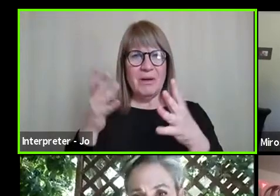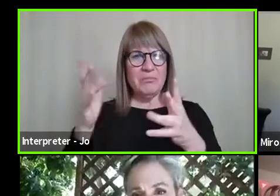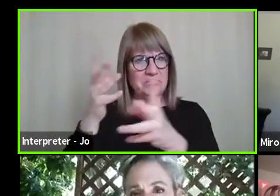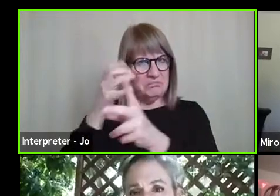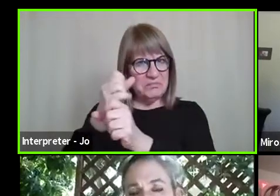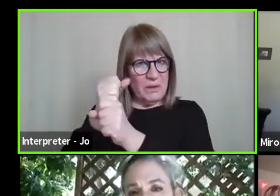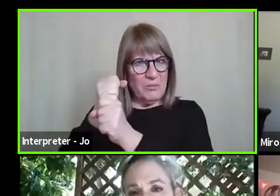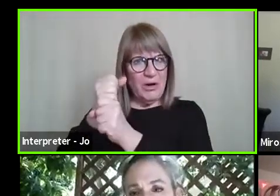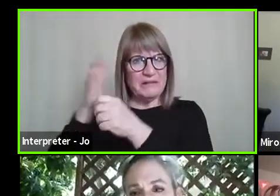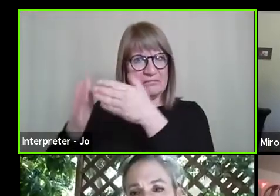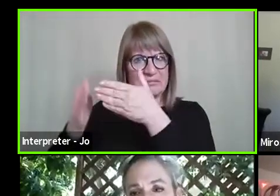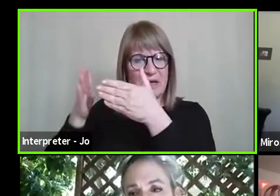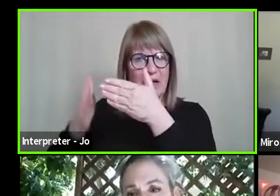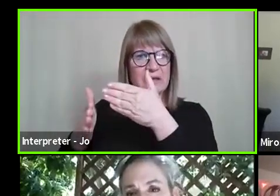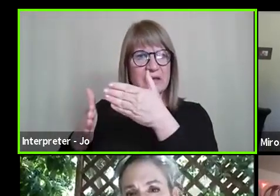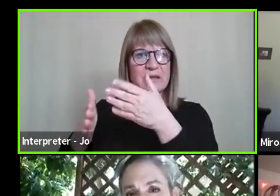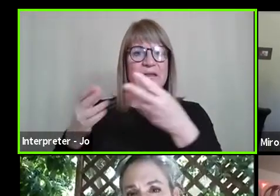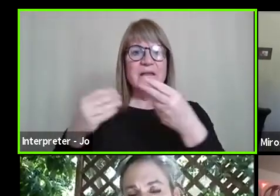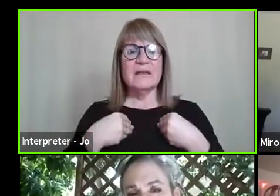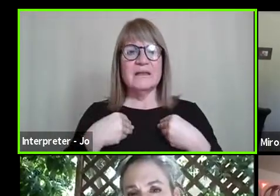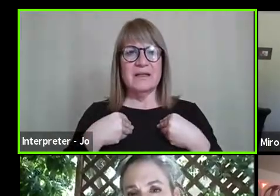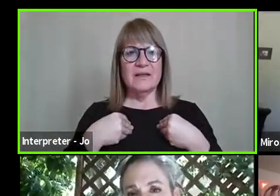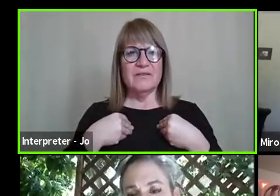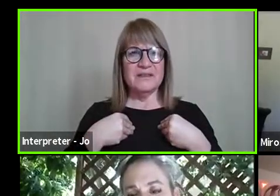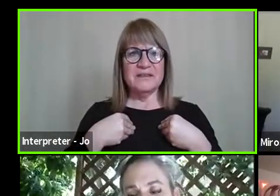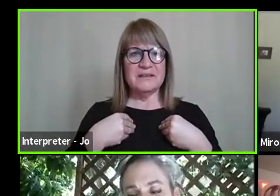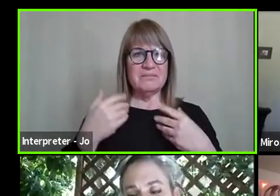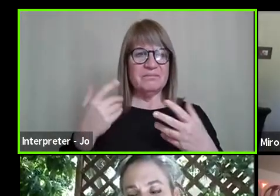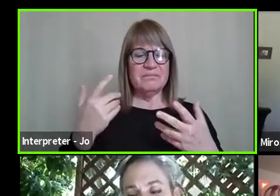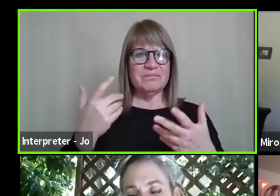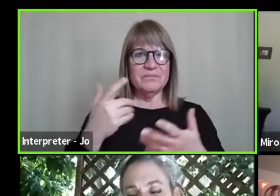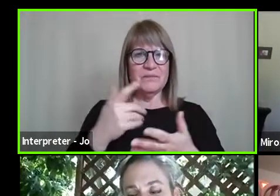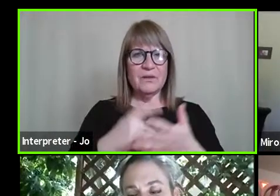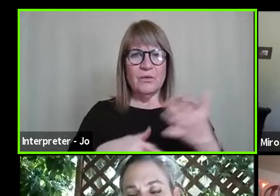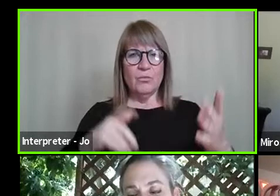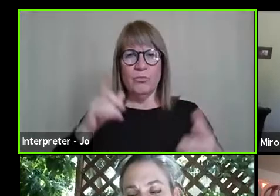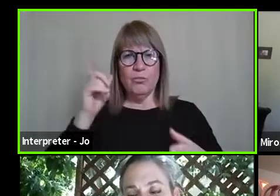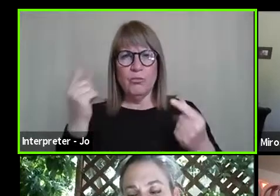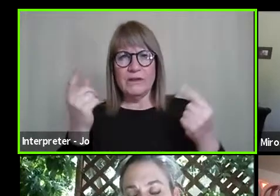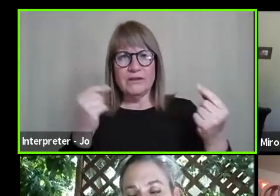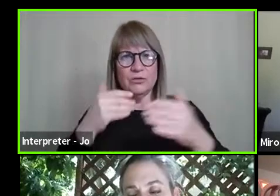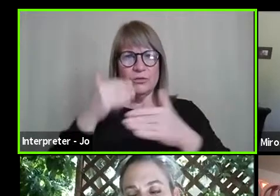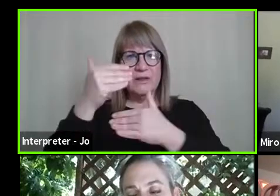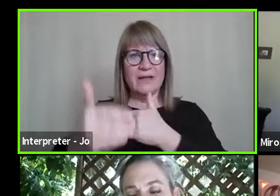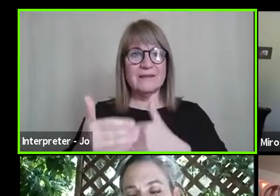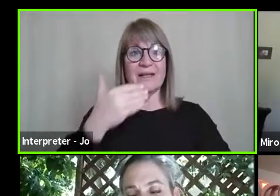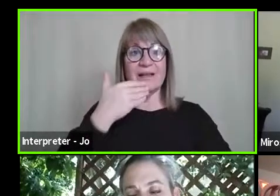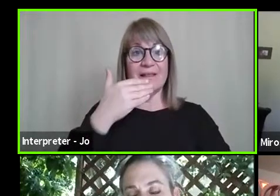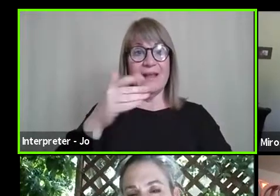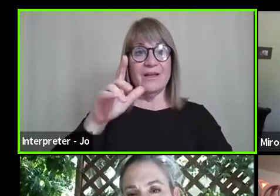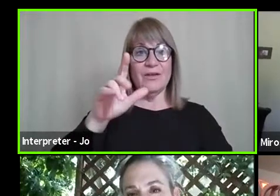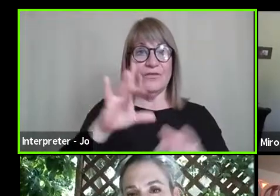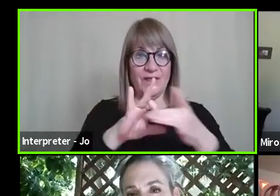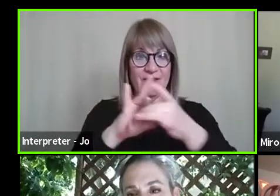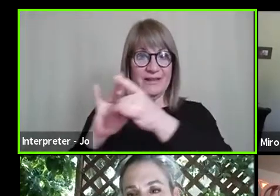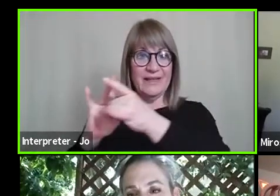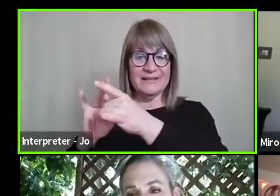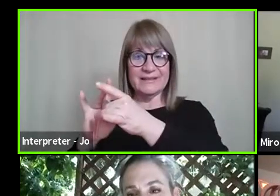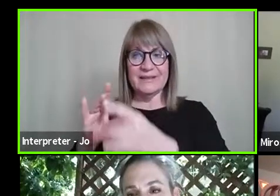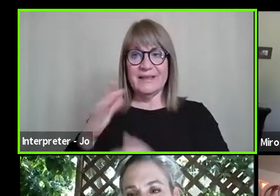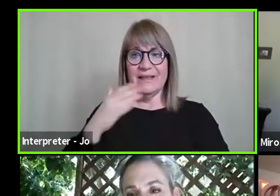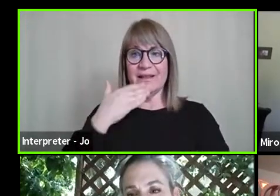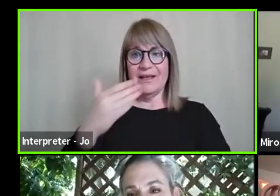if you want to give us any takeaways of what we should be doing next here thank you for the links earlier and all that petition that's